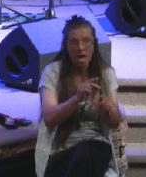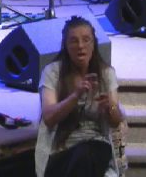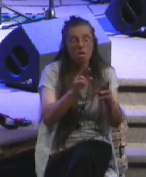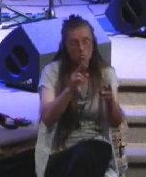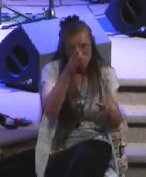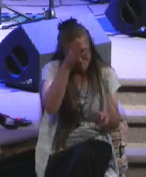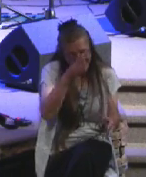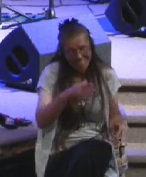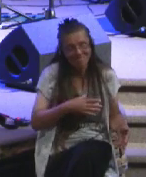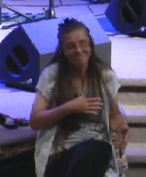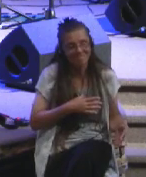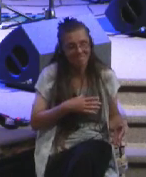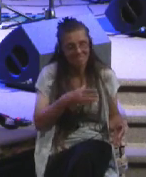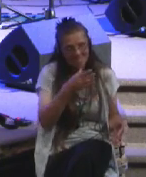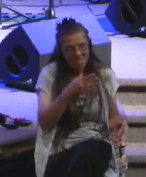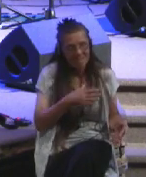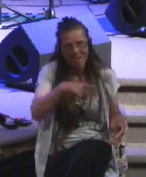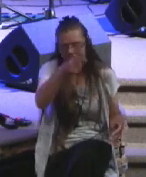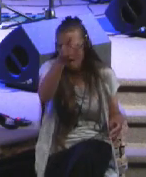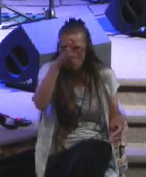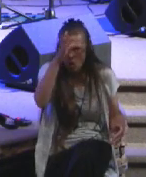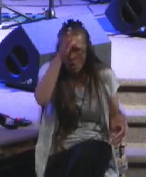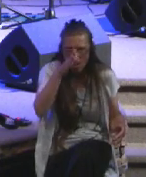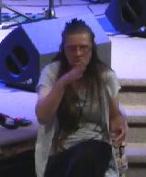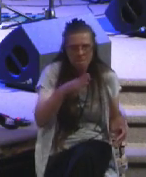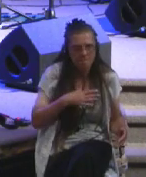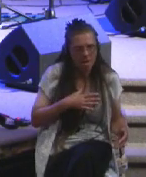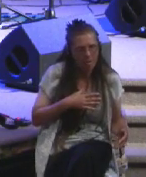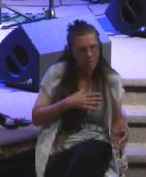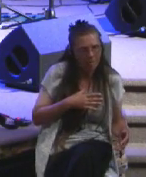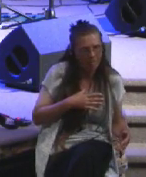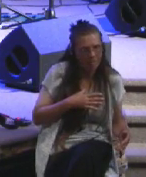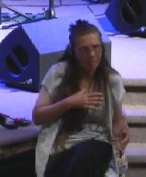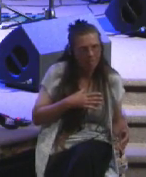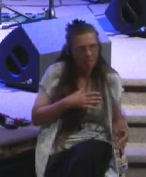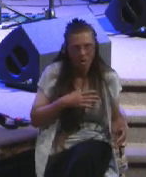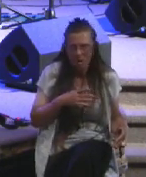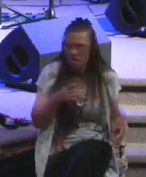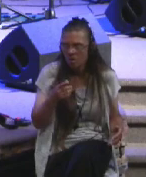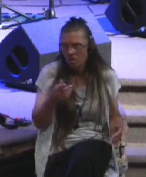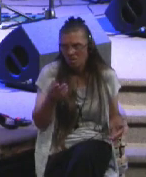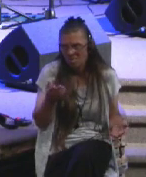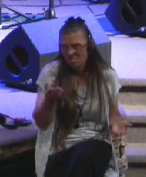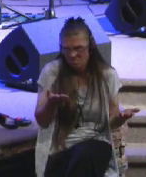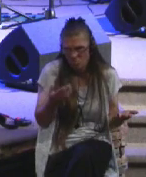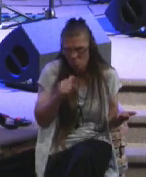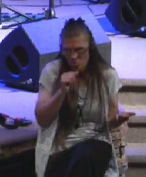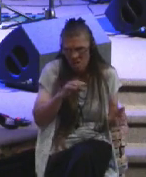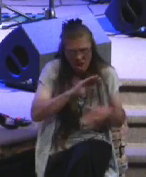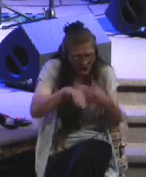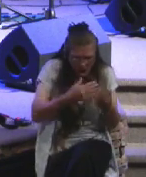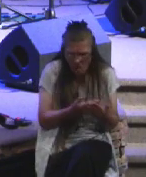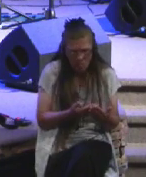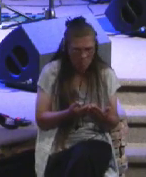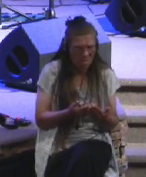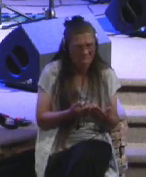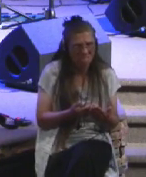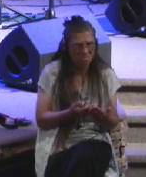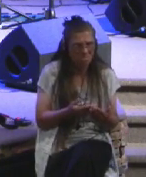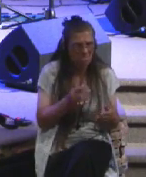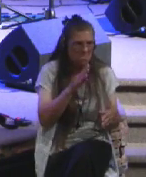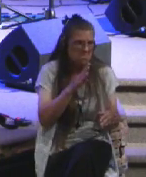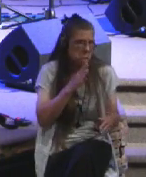You can be a godly parent. Doesn't mean we're always going to do things wrong or right. We may make some wrong